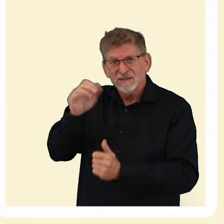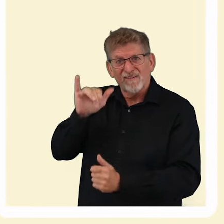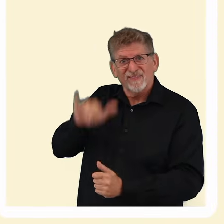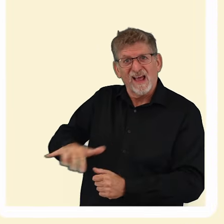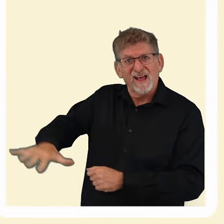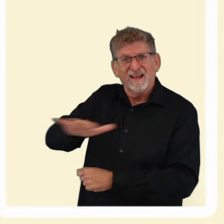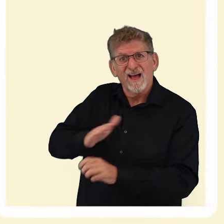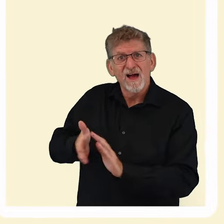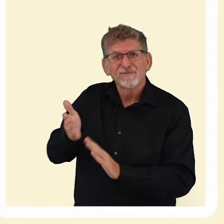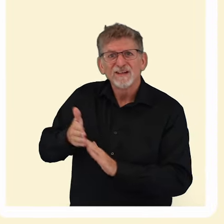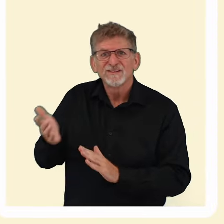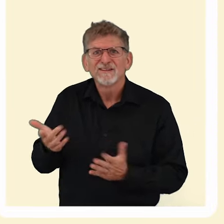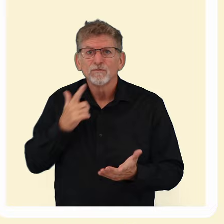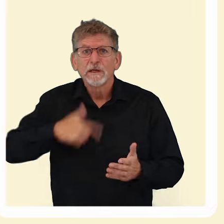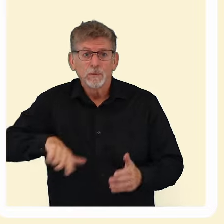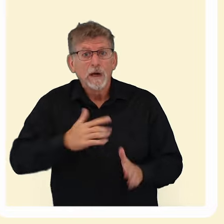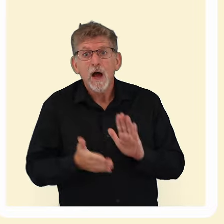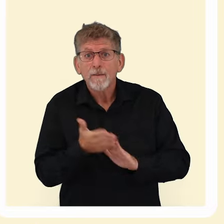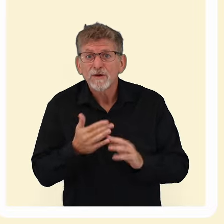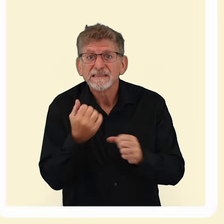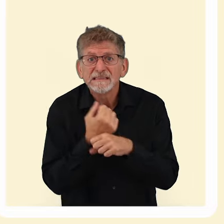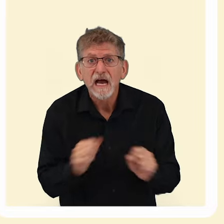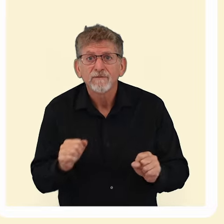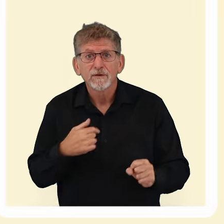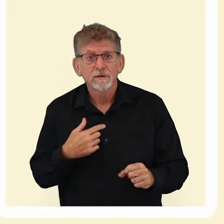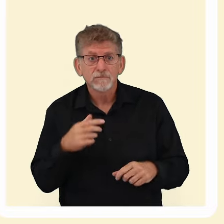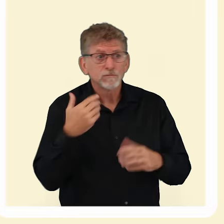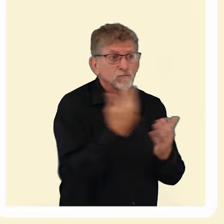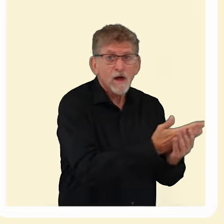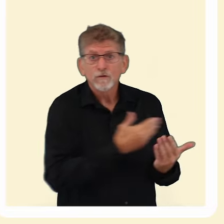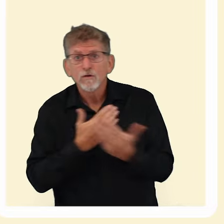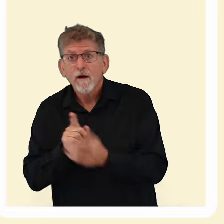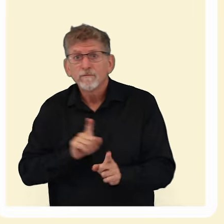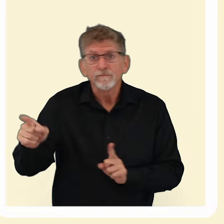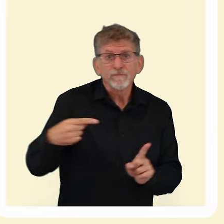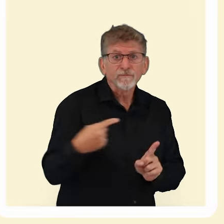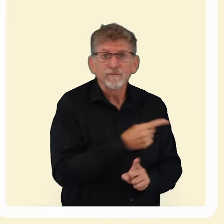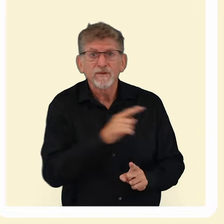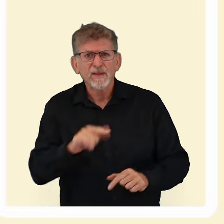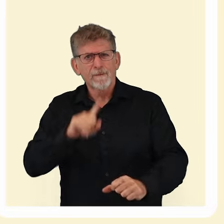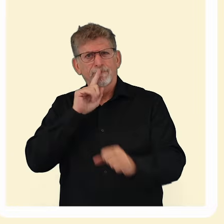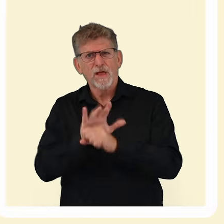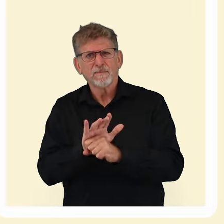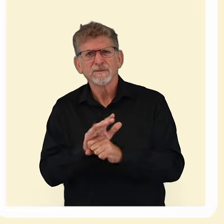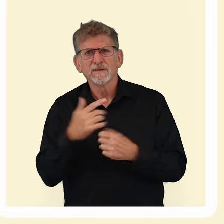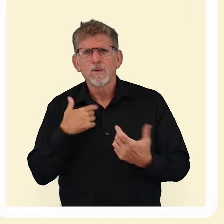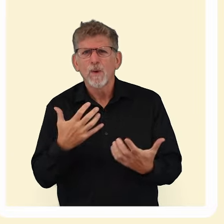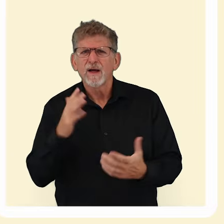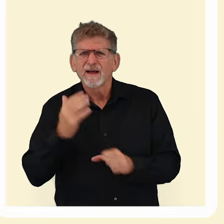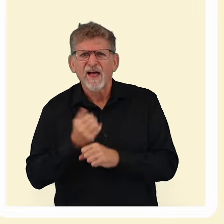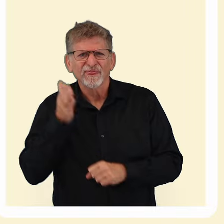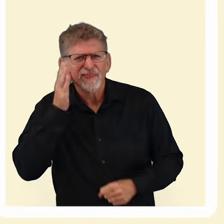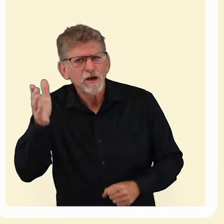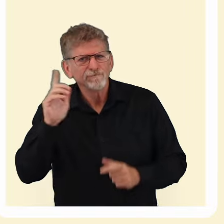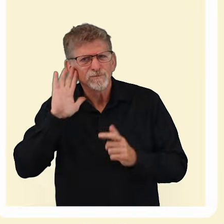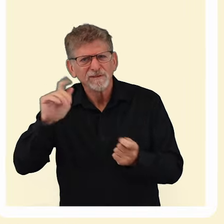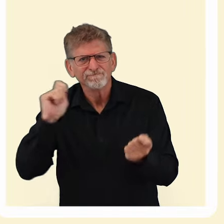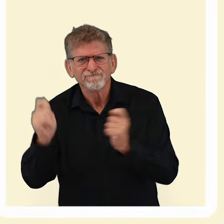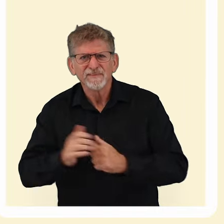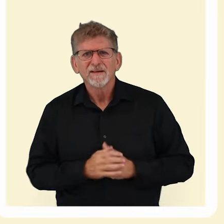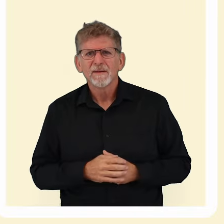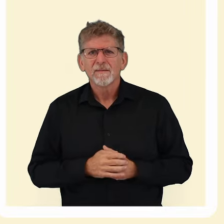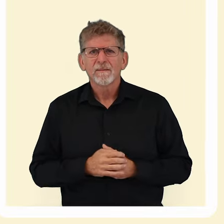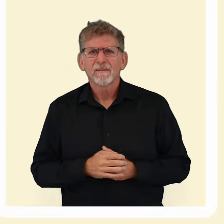at our destination, and that's a promise that I've made. We'll get you there eventually. We're not always on time, but we offer the